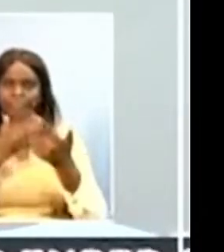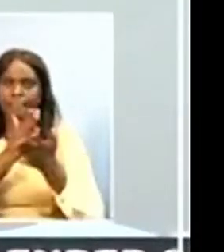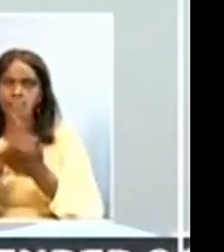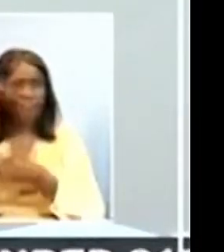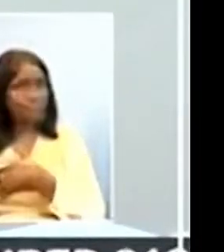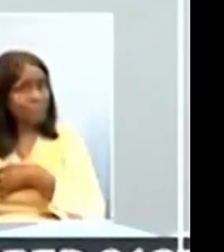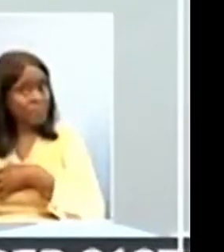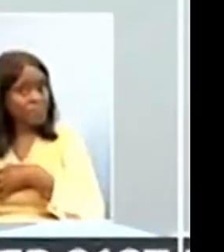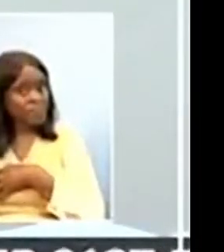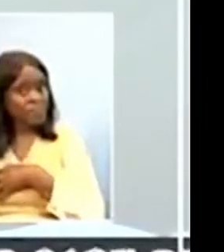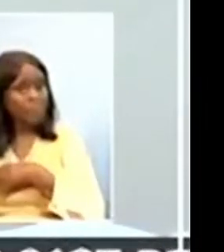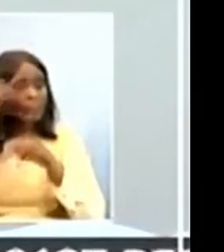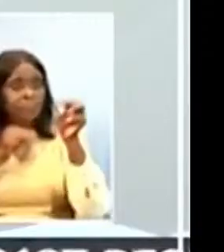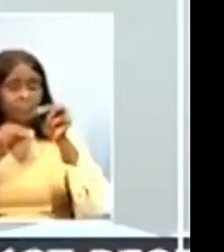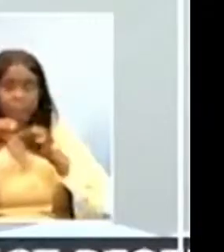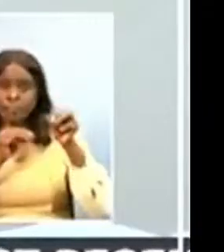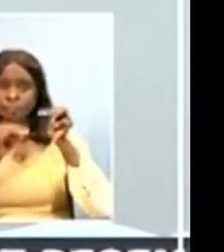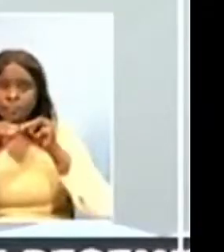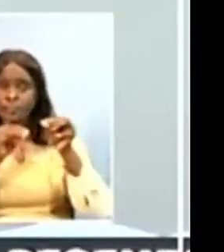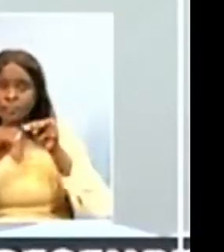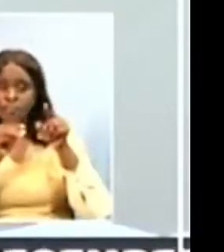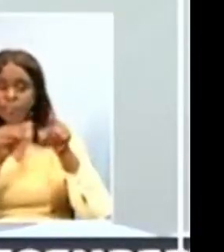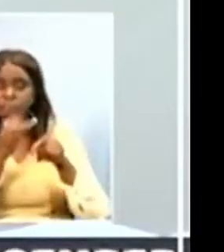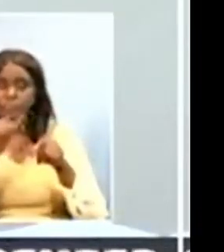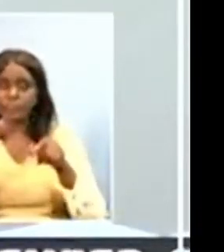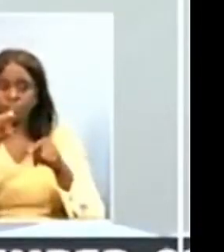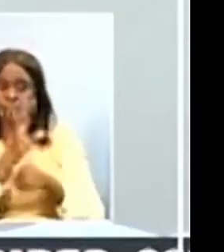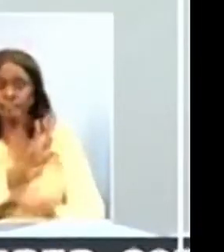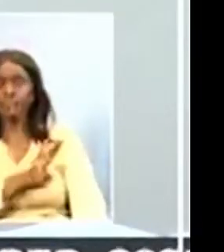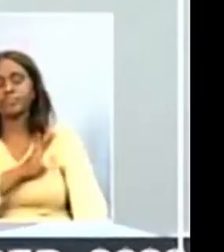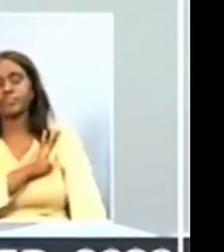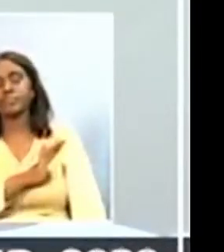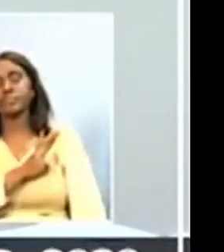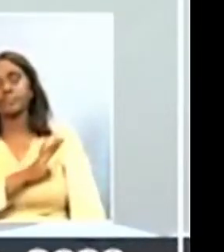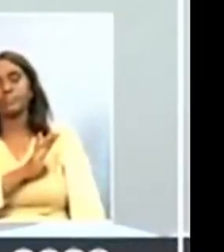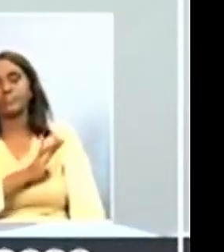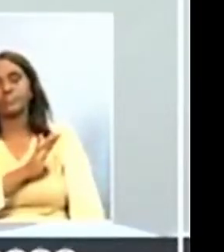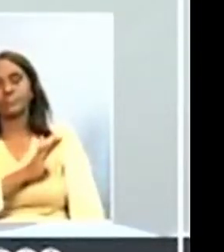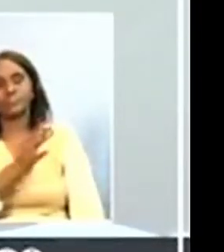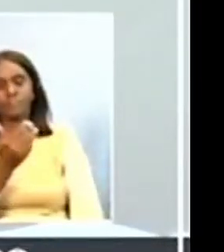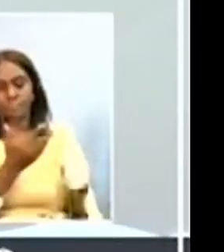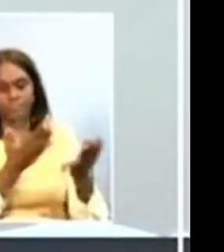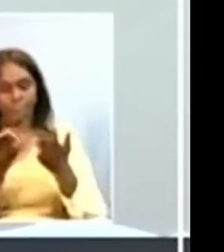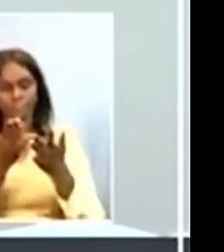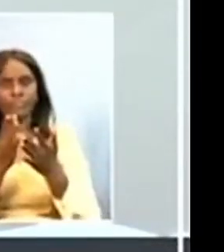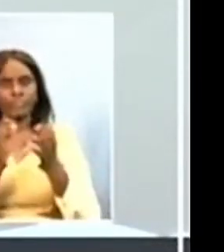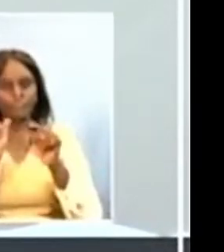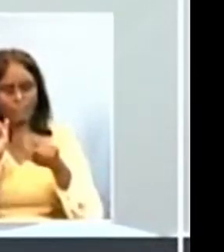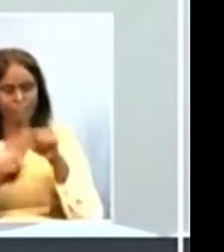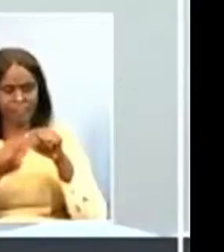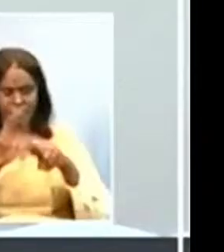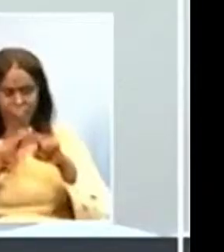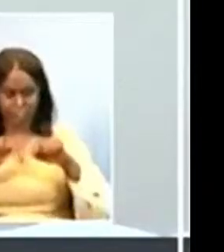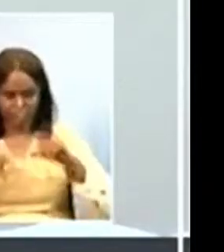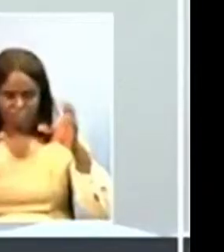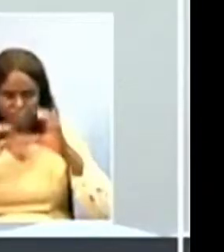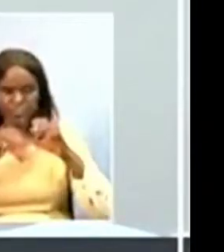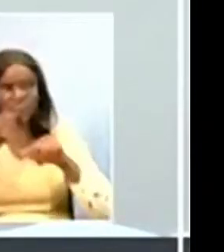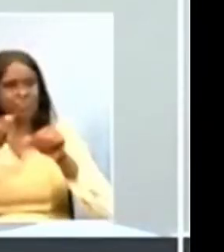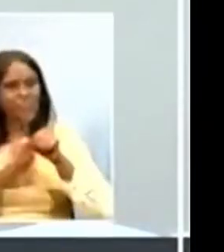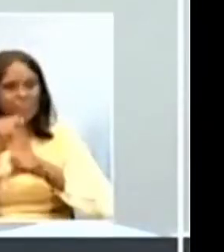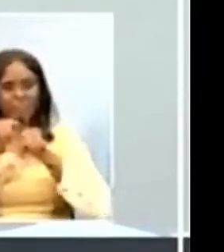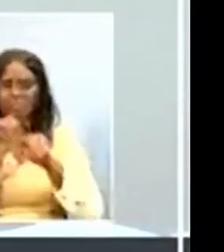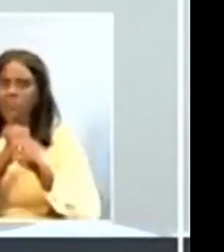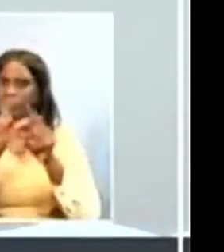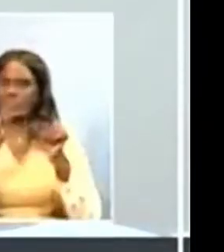mind. Managing is an issue of behavior. So we want to bring sanity. We cannot be sitting here as a committee every